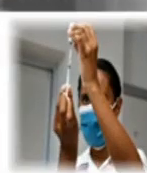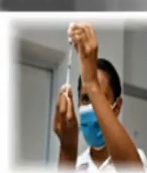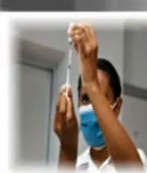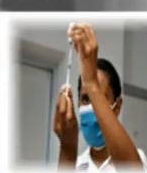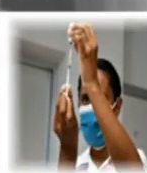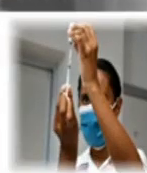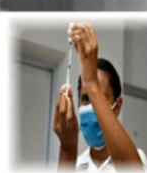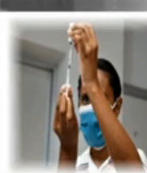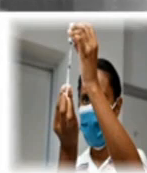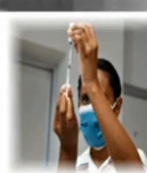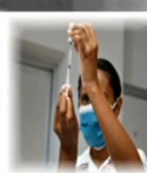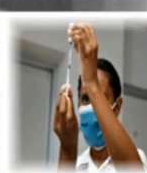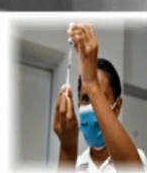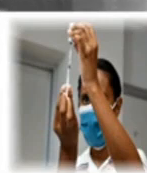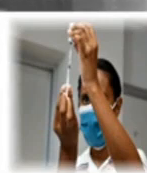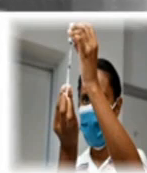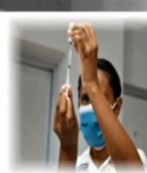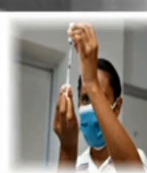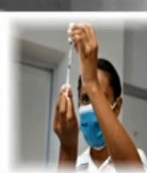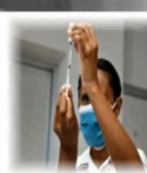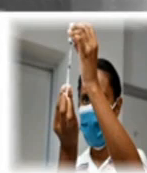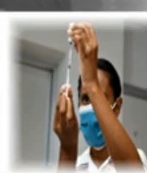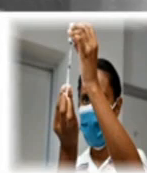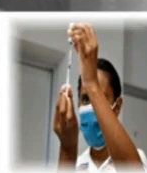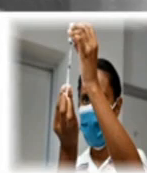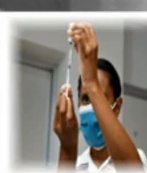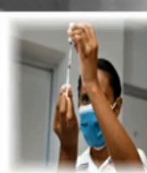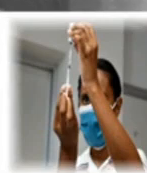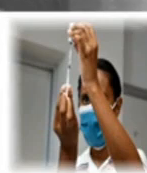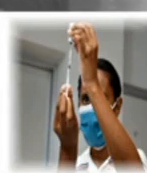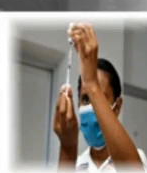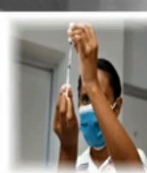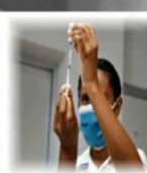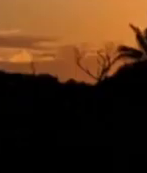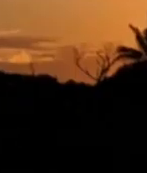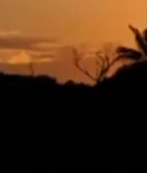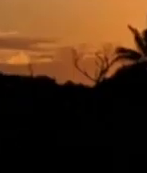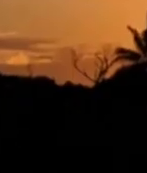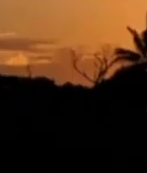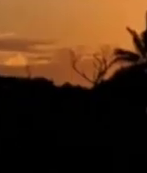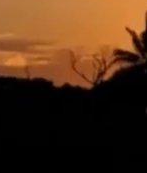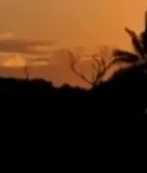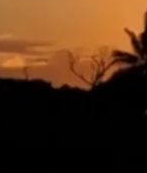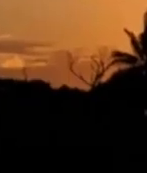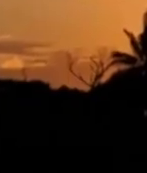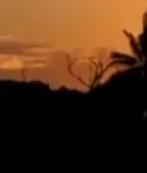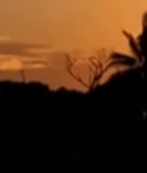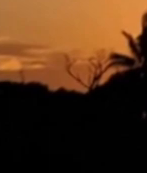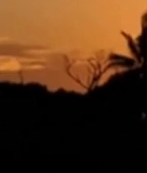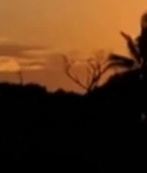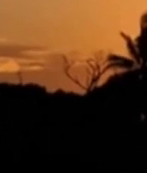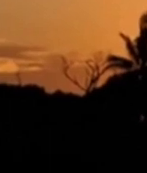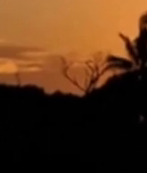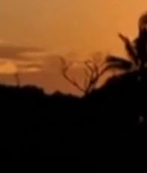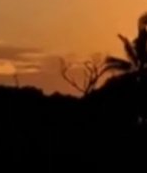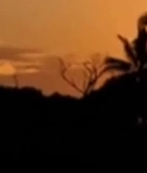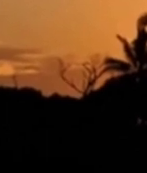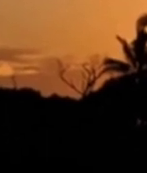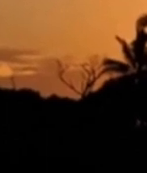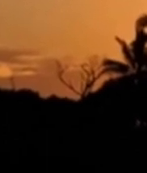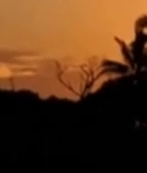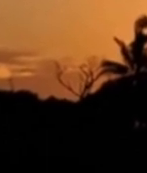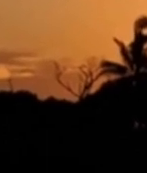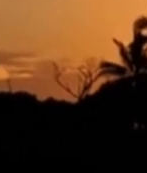COVID-19 vaccination be made compulsory? Visit our FBC News website to answer. And to our shot of the day, the